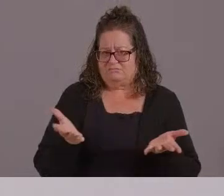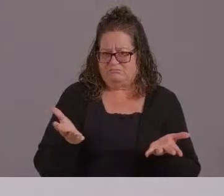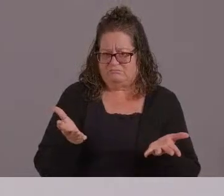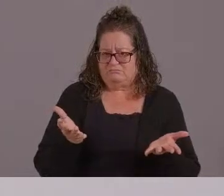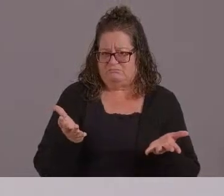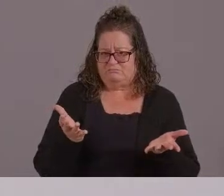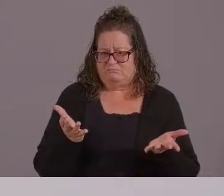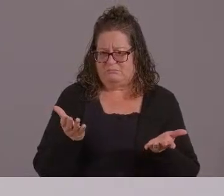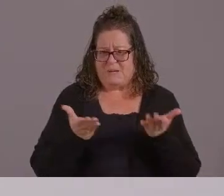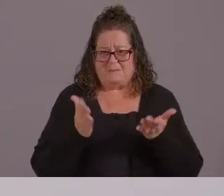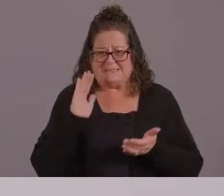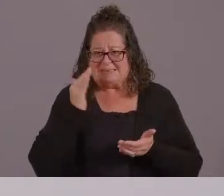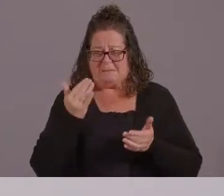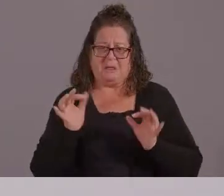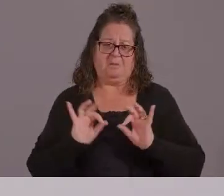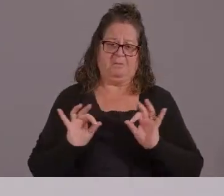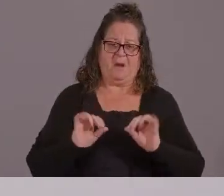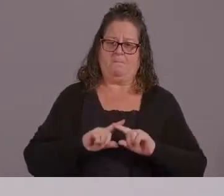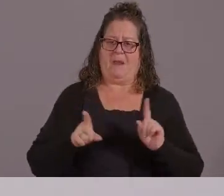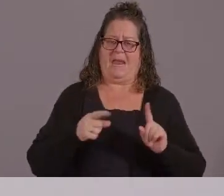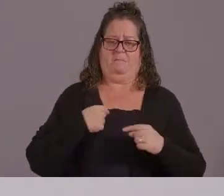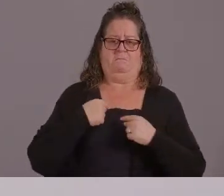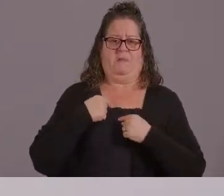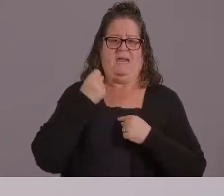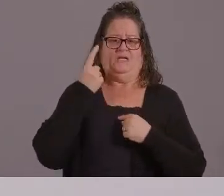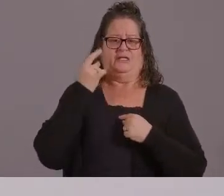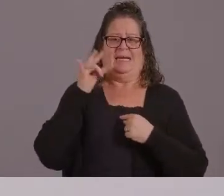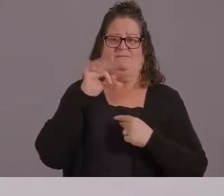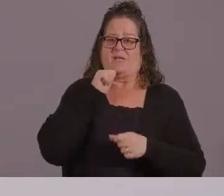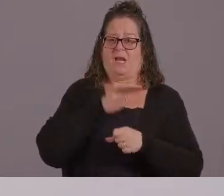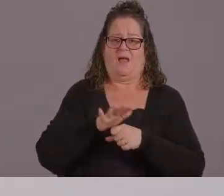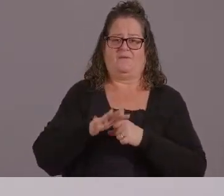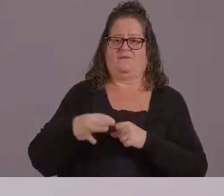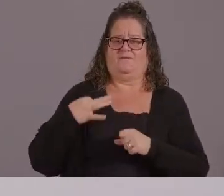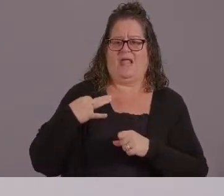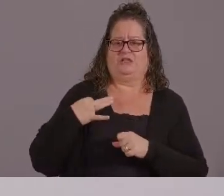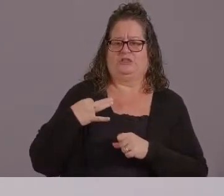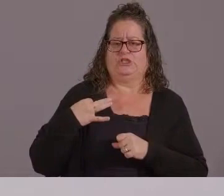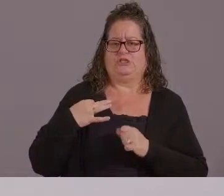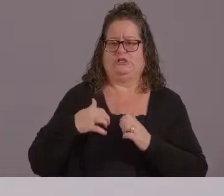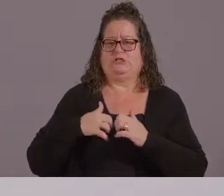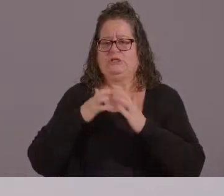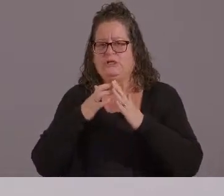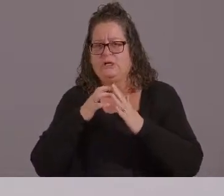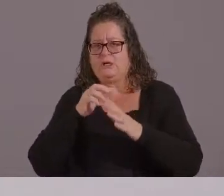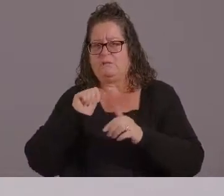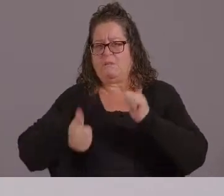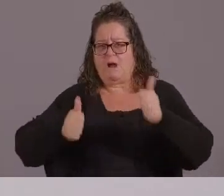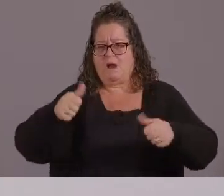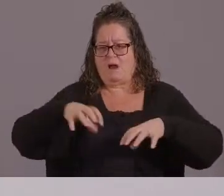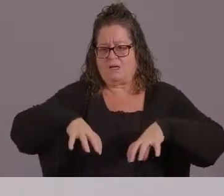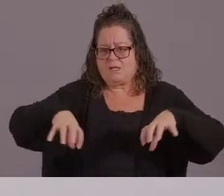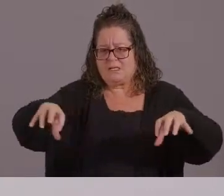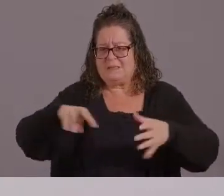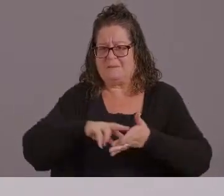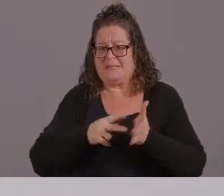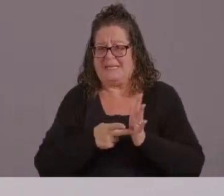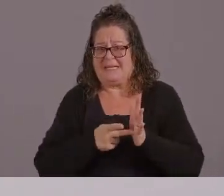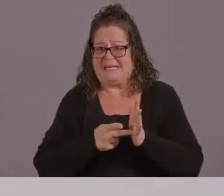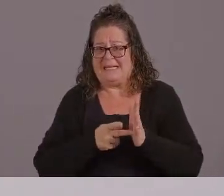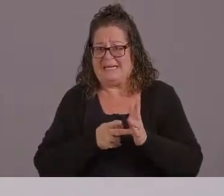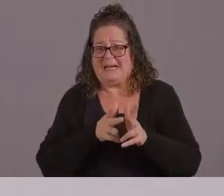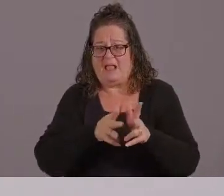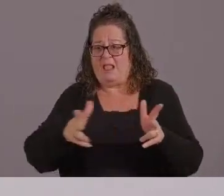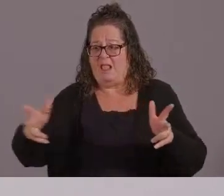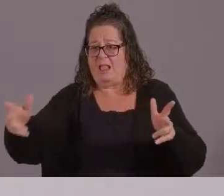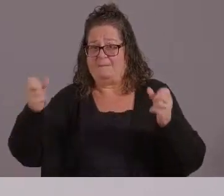I understand, if they don't have enough volunteers at these pods, they have to shut down lanes, it makes the whole process longer.